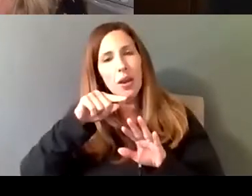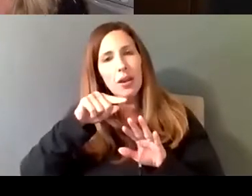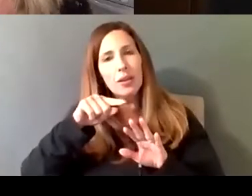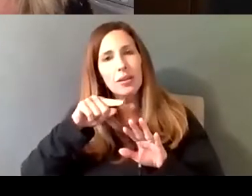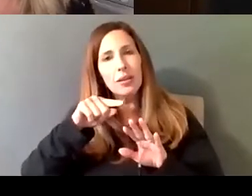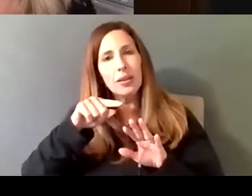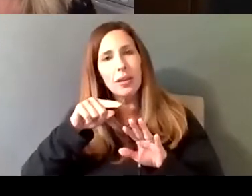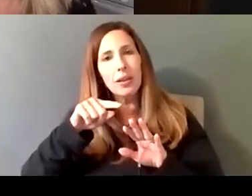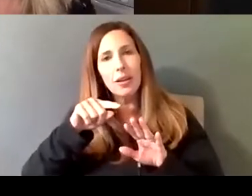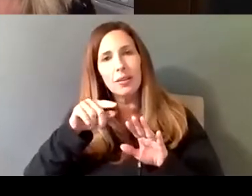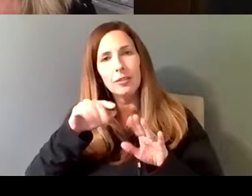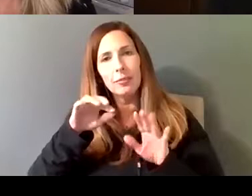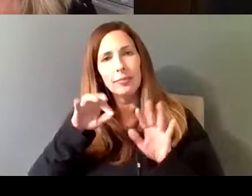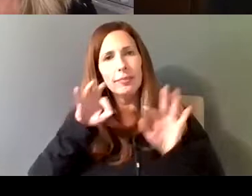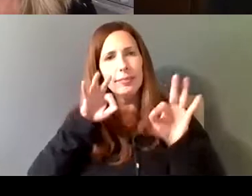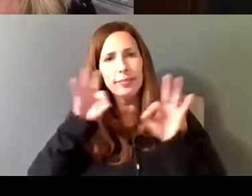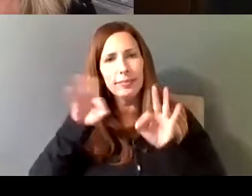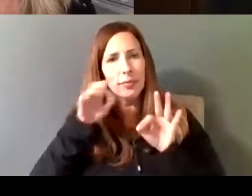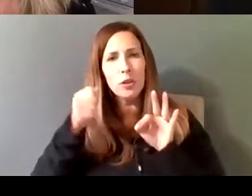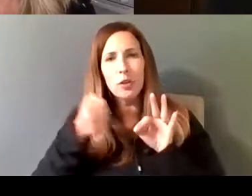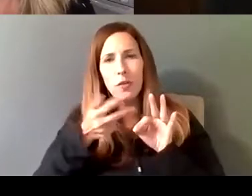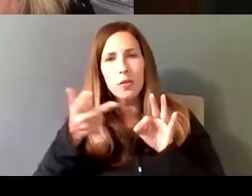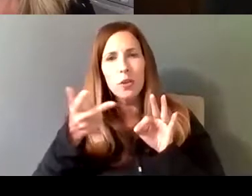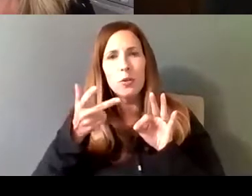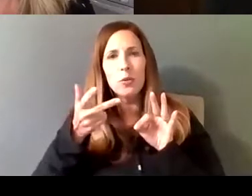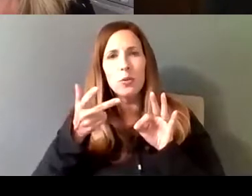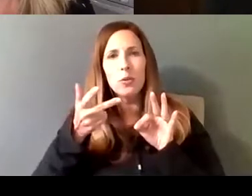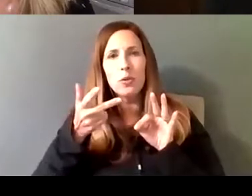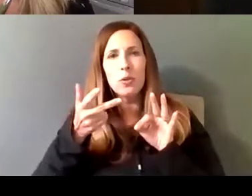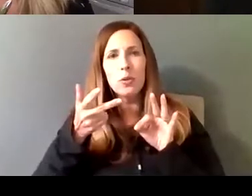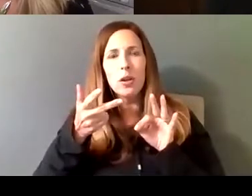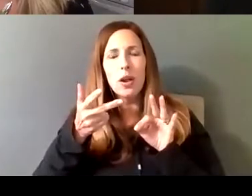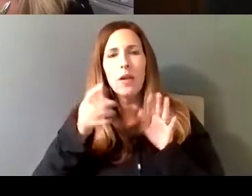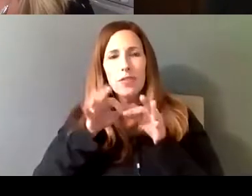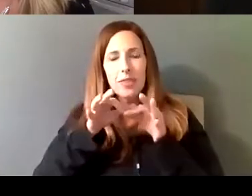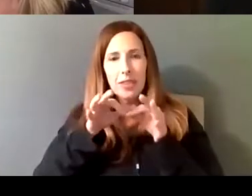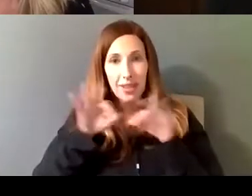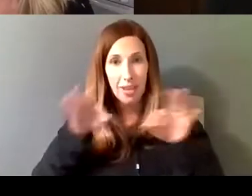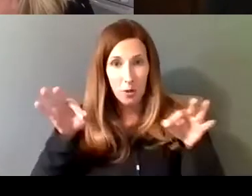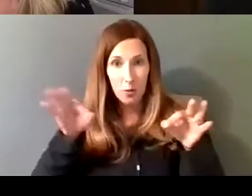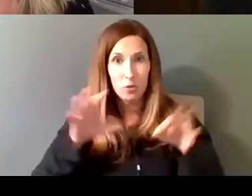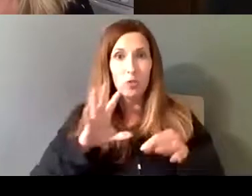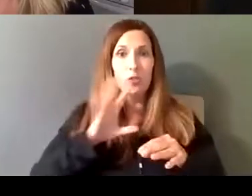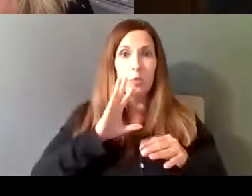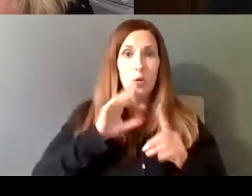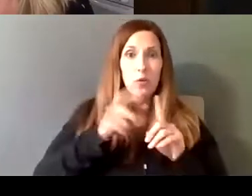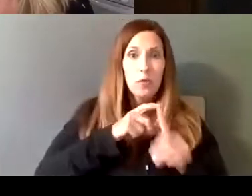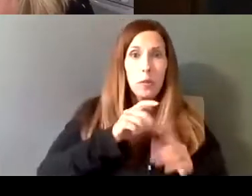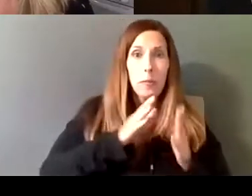go through just a couple of the languages spoken by immigrants from Burma as well as from the Congo? Yeah,